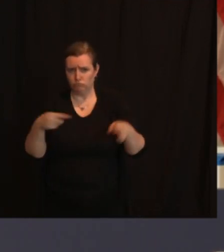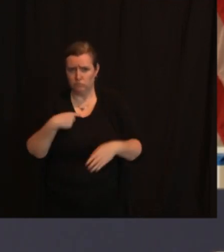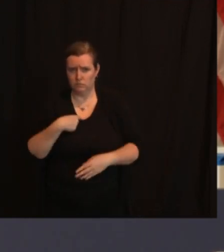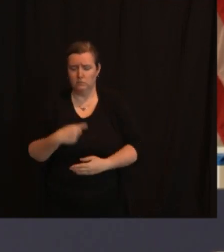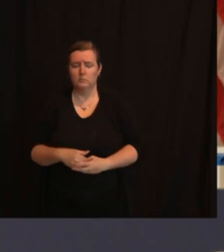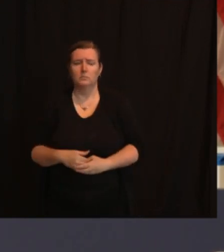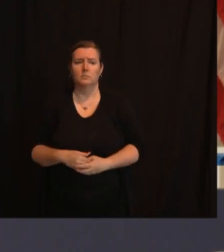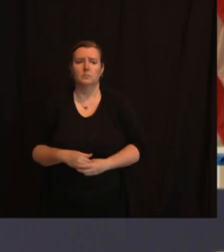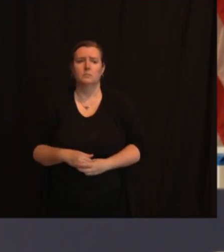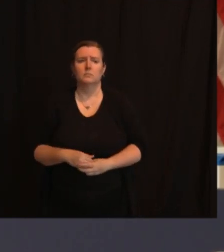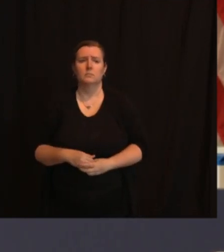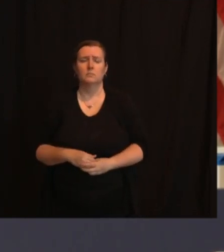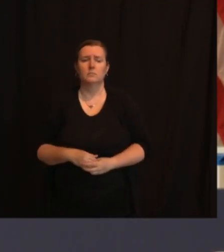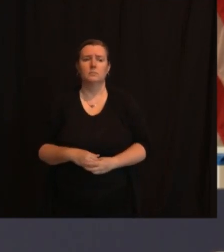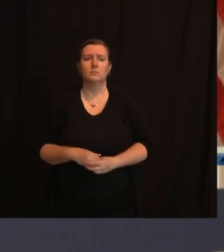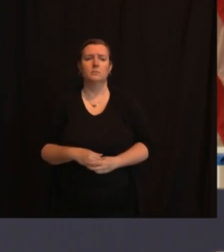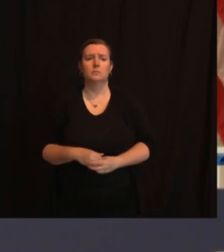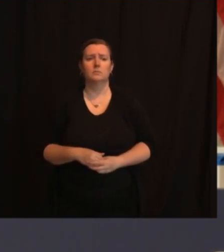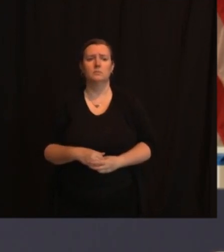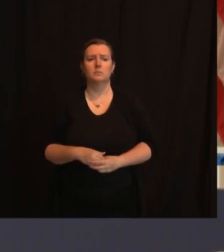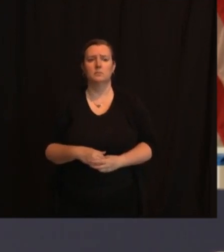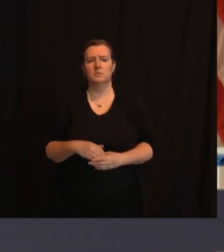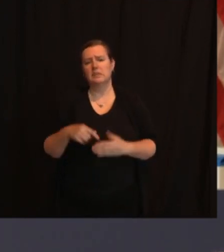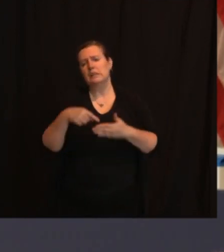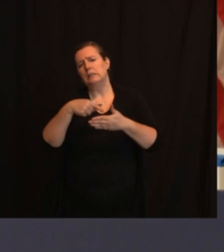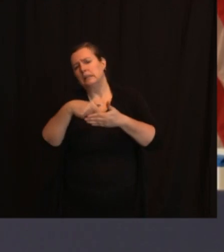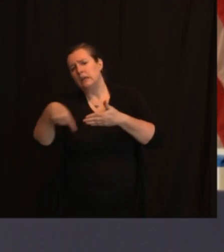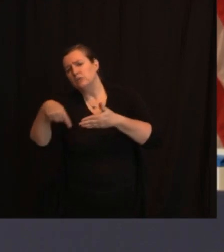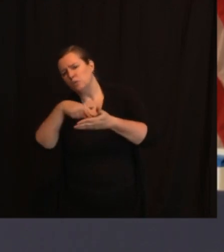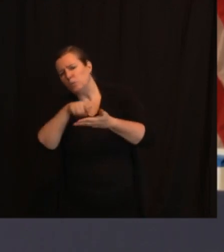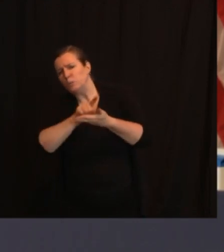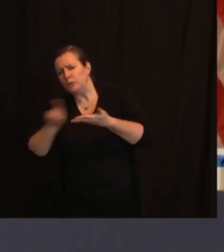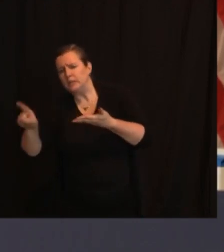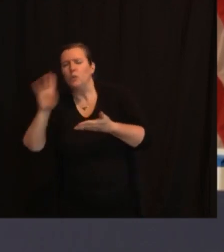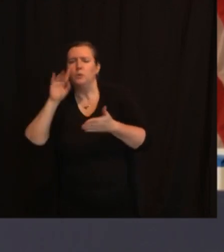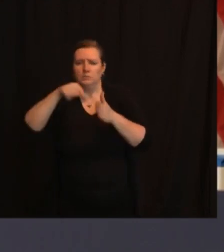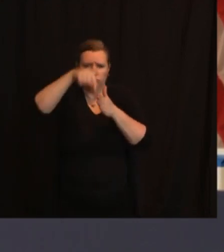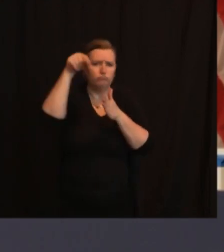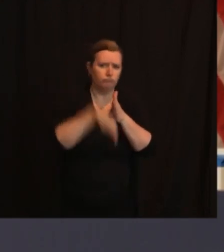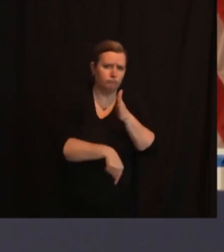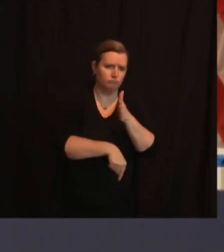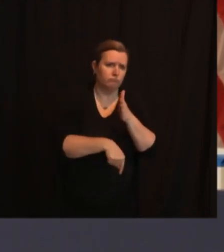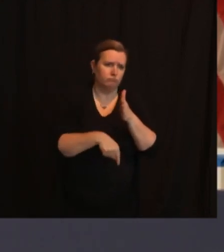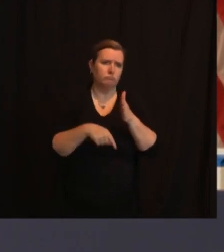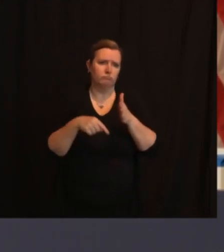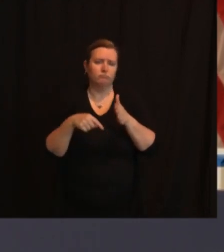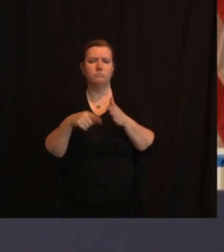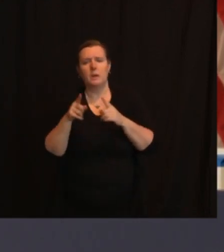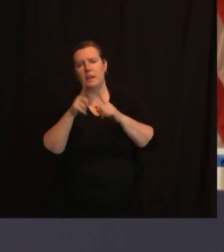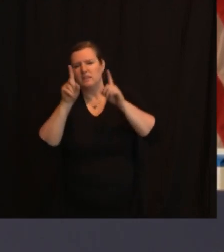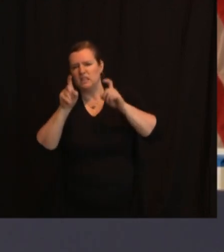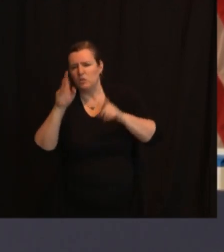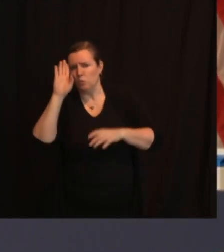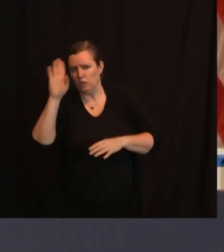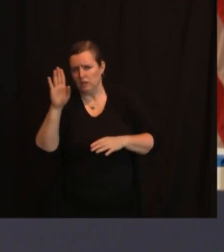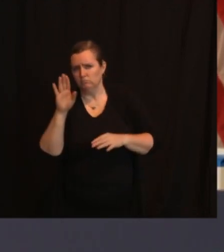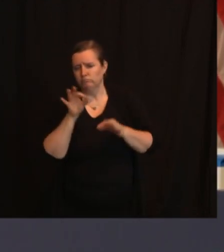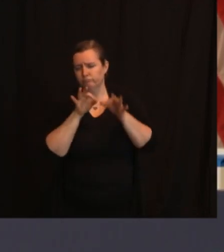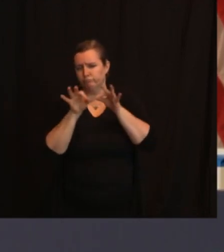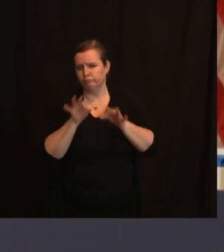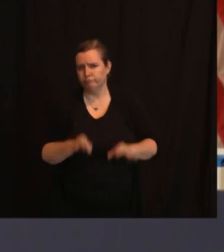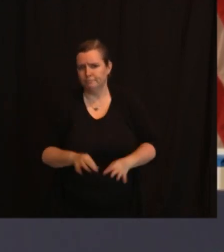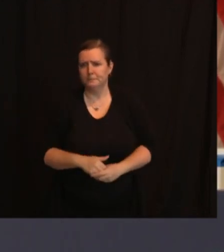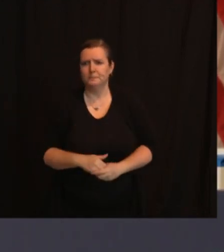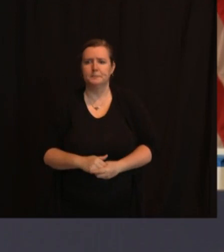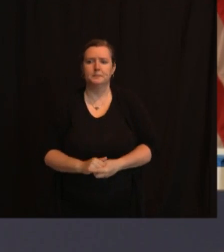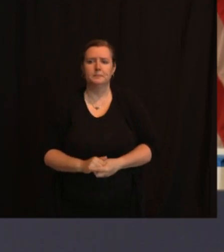you within, I hope, a matter of days with a broader protocol on what's testing look like going forward.